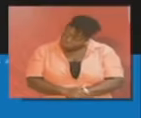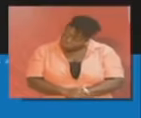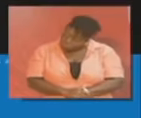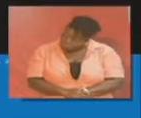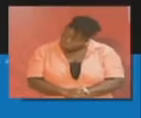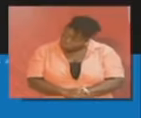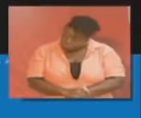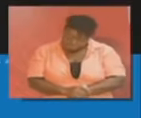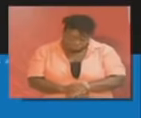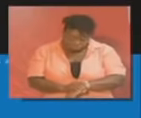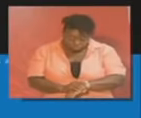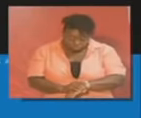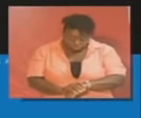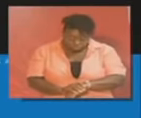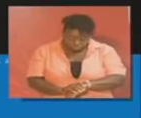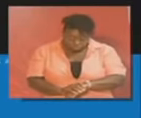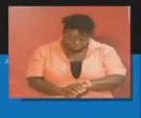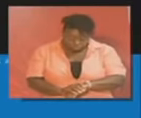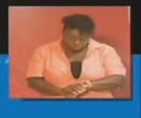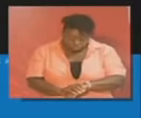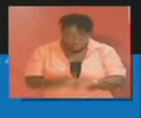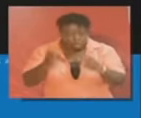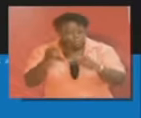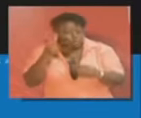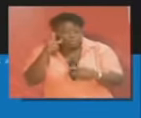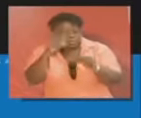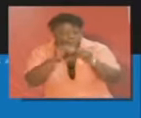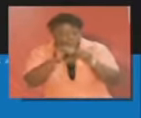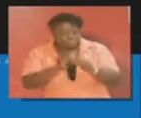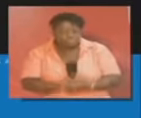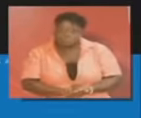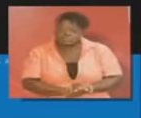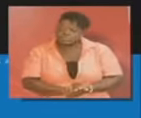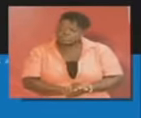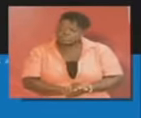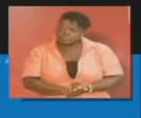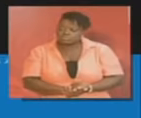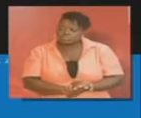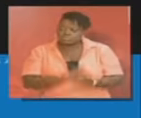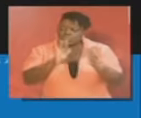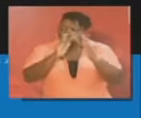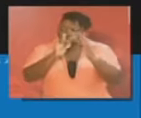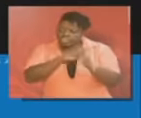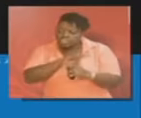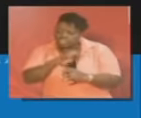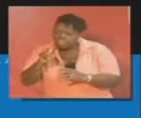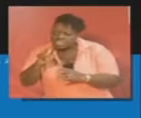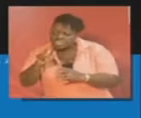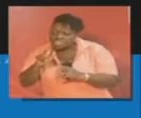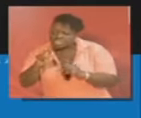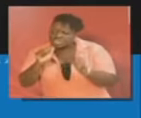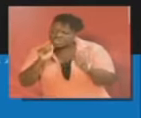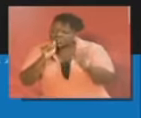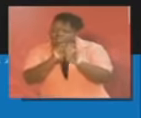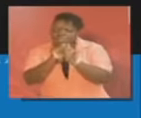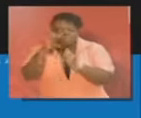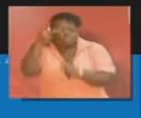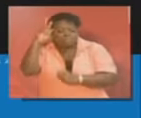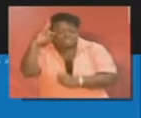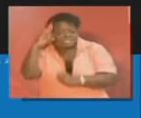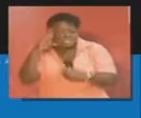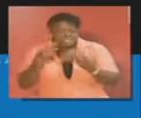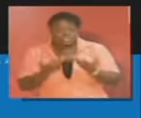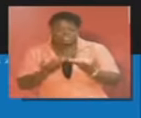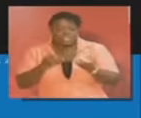Hi, good morning again. I just wanted to find out, has the contract tracing been done with regards to the Prime Minister? And can